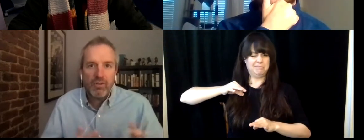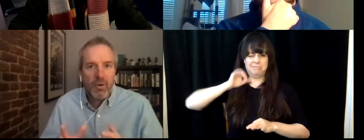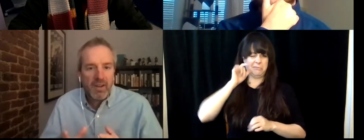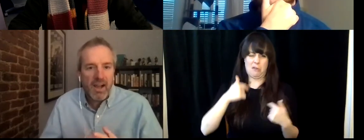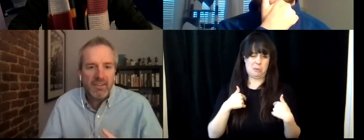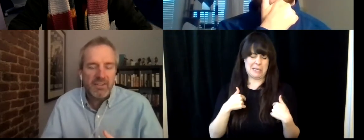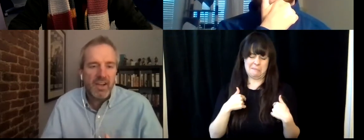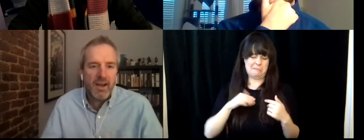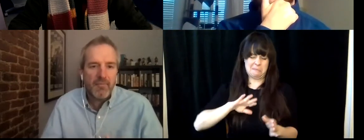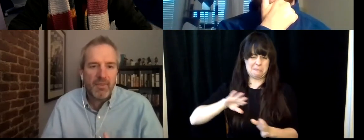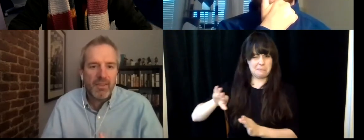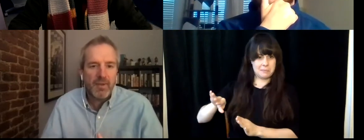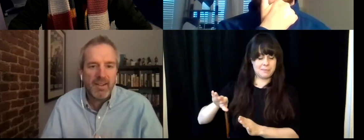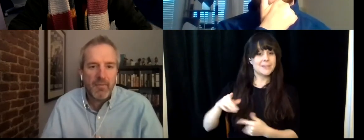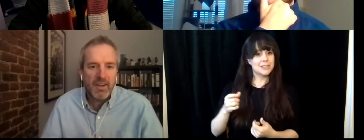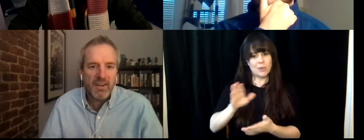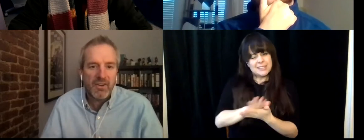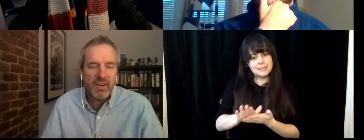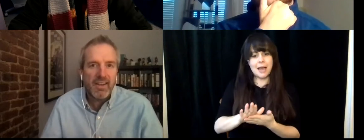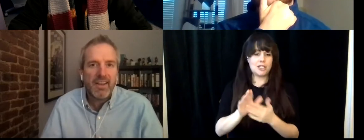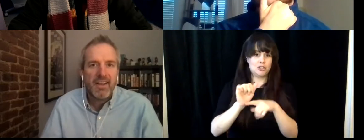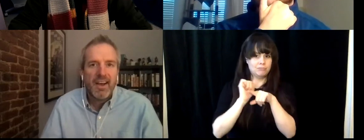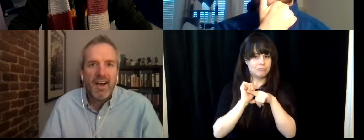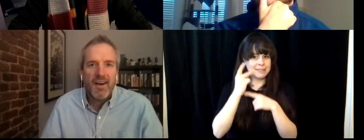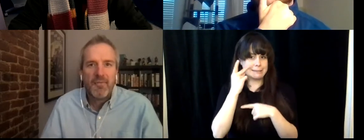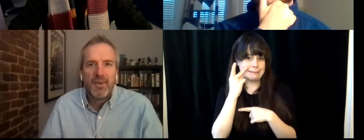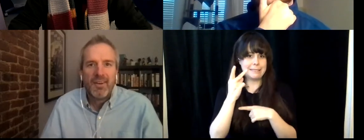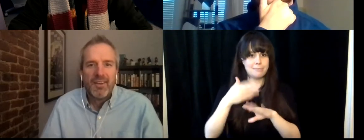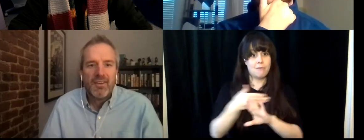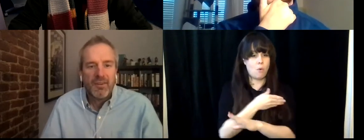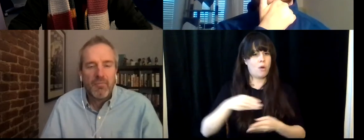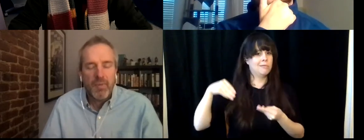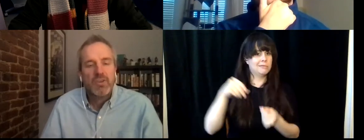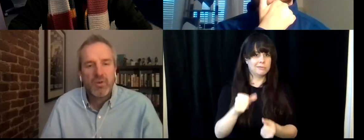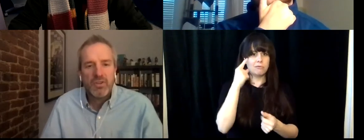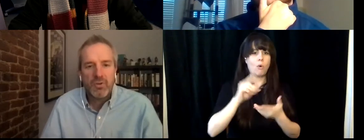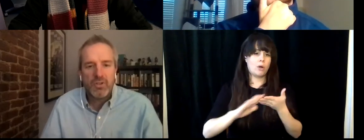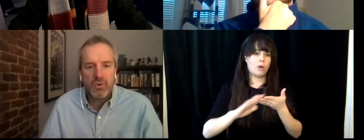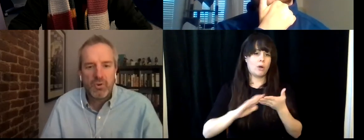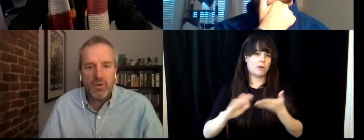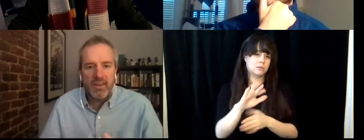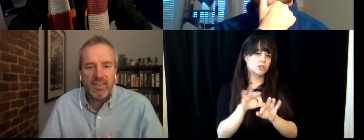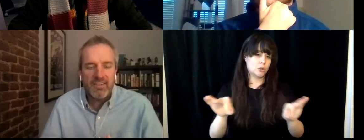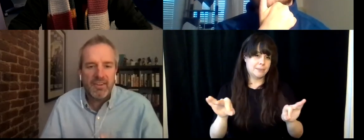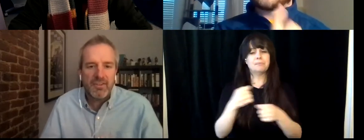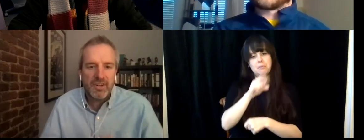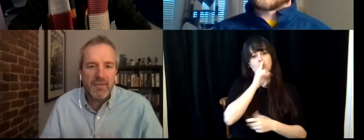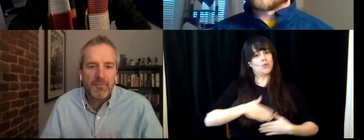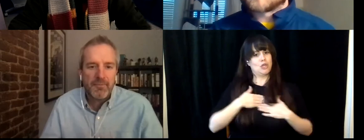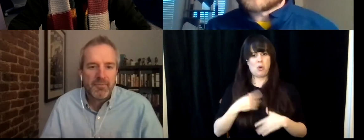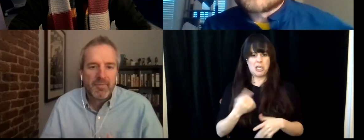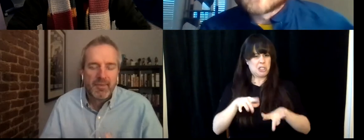before going to college and spending that money on a degree. To make sure that you enjoy this